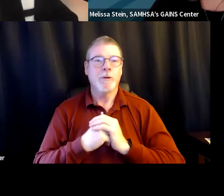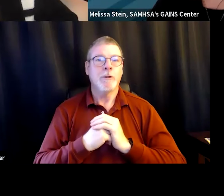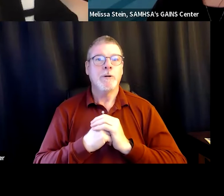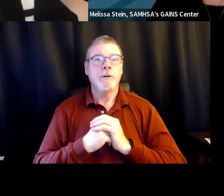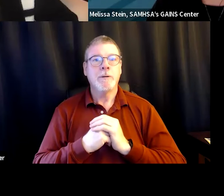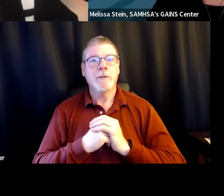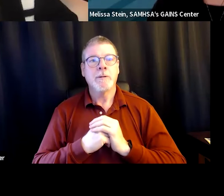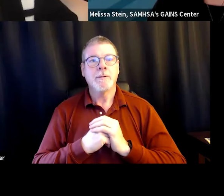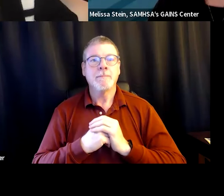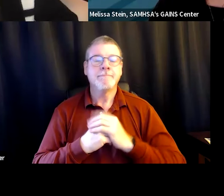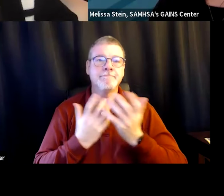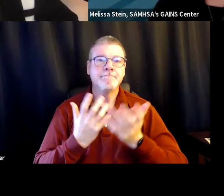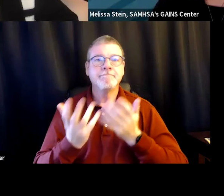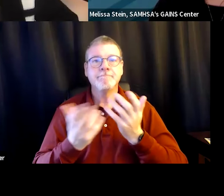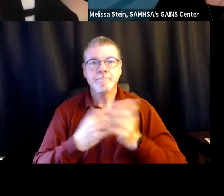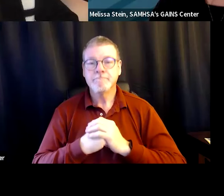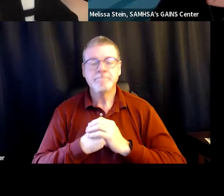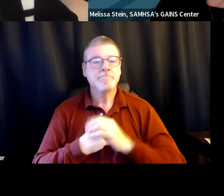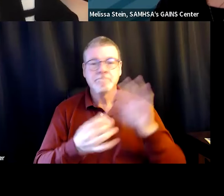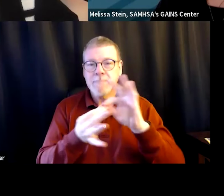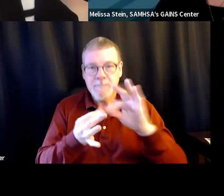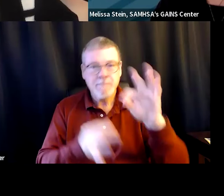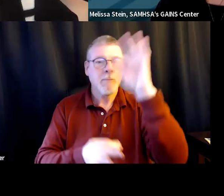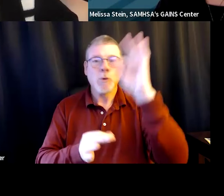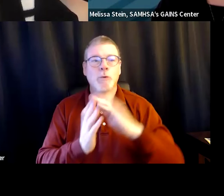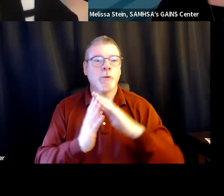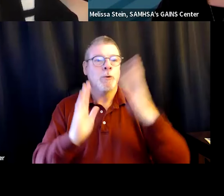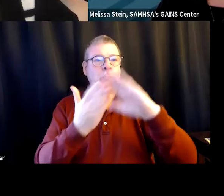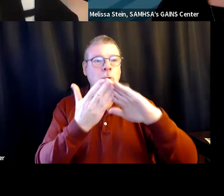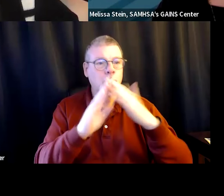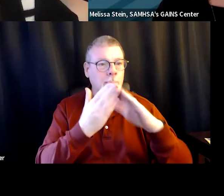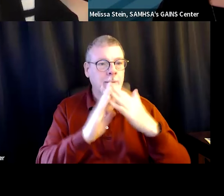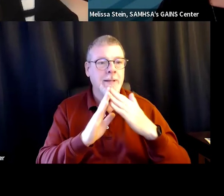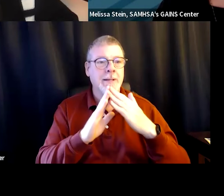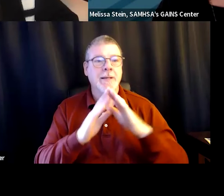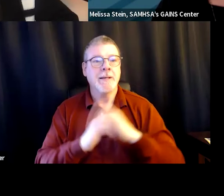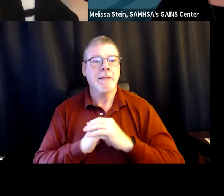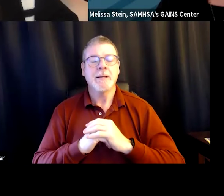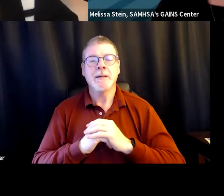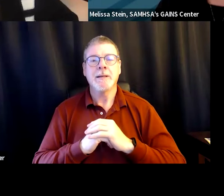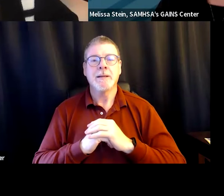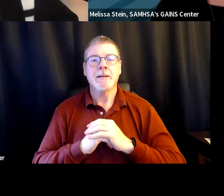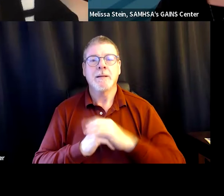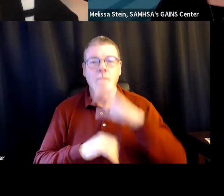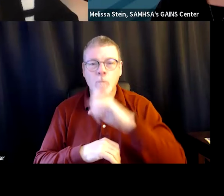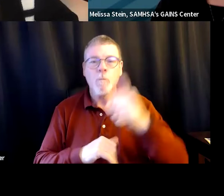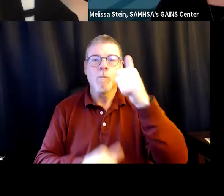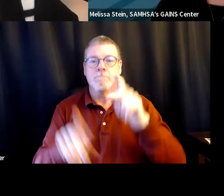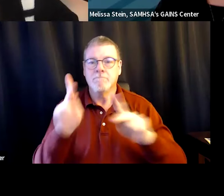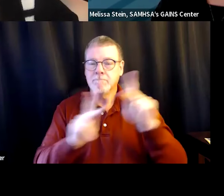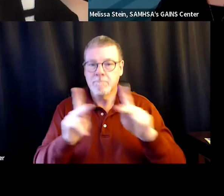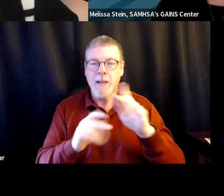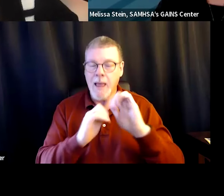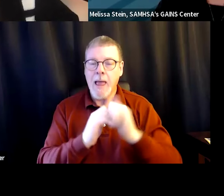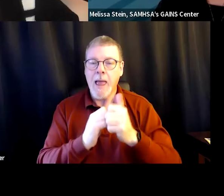some of those more spiritual or community aspects of older adults and ways we might be able to